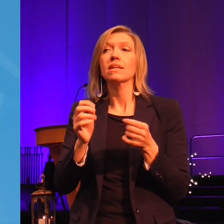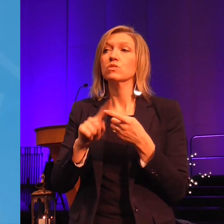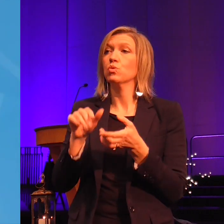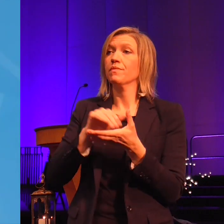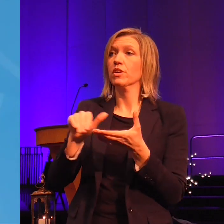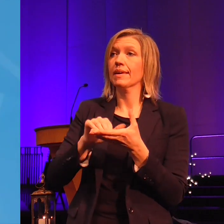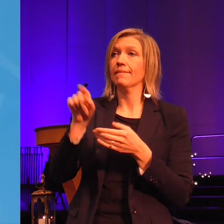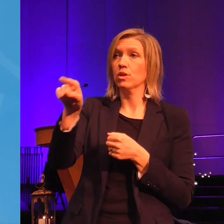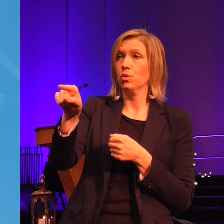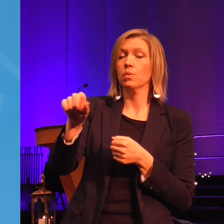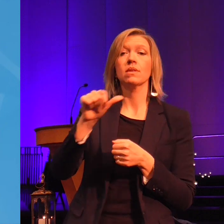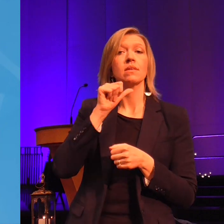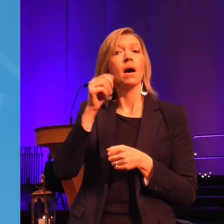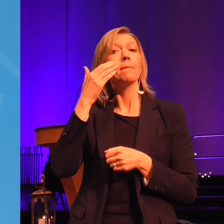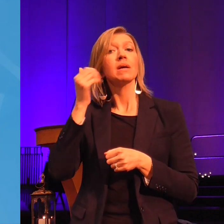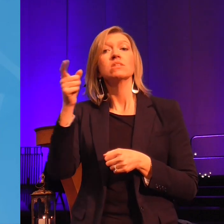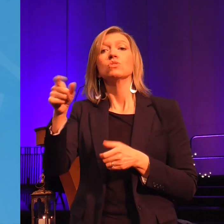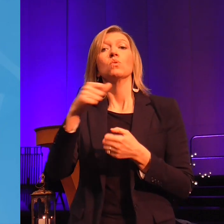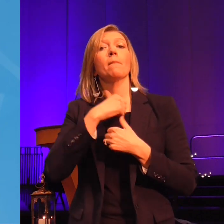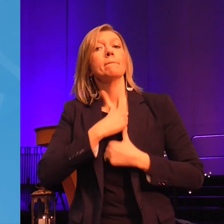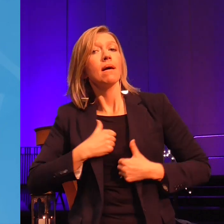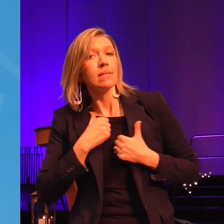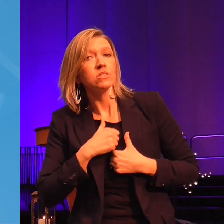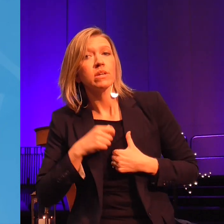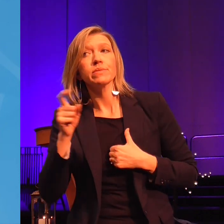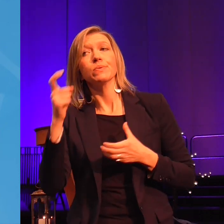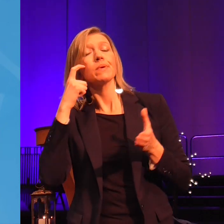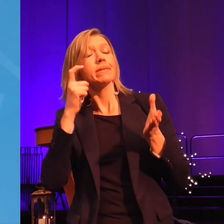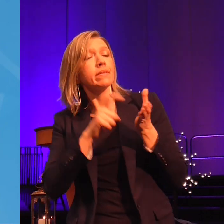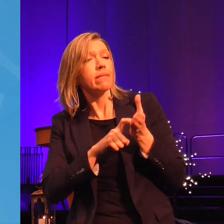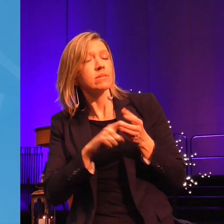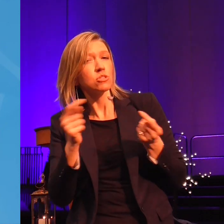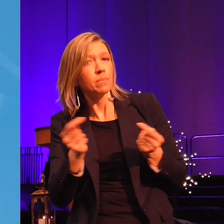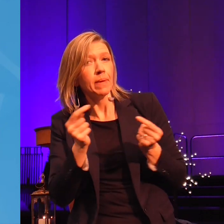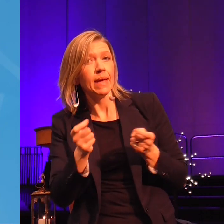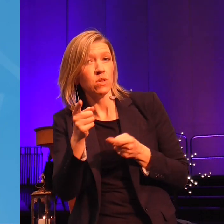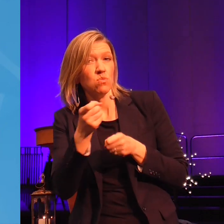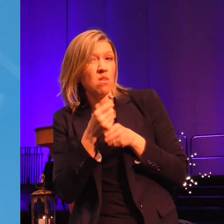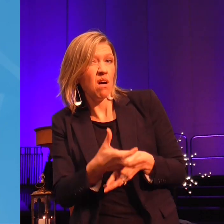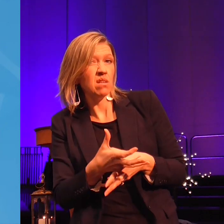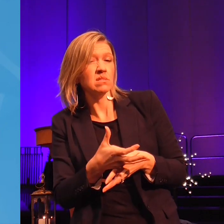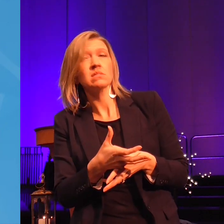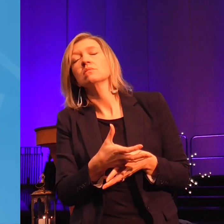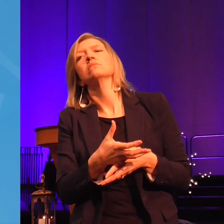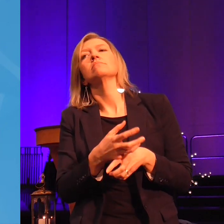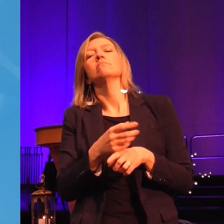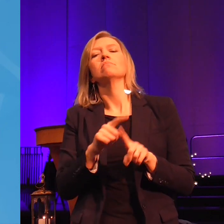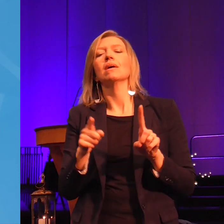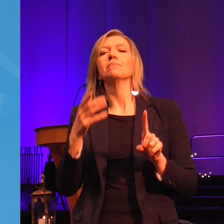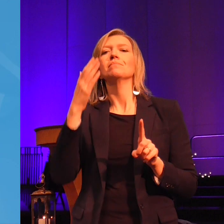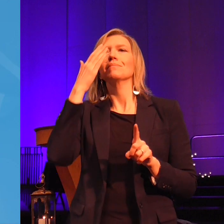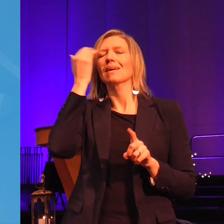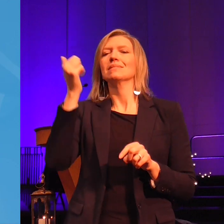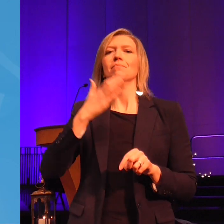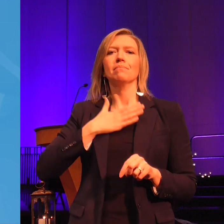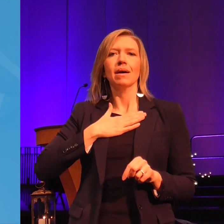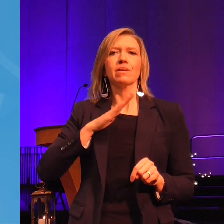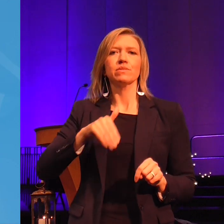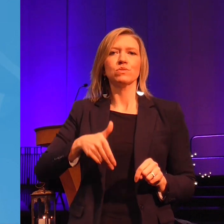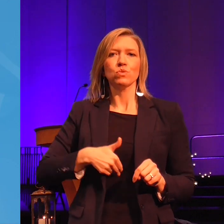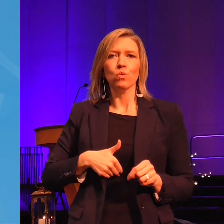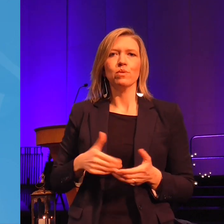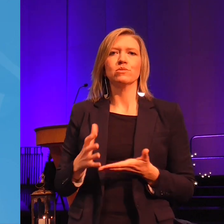you apologized or because you acknowledged the pain that you caused me, but because my soul deserves